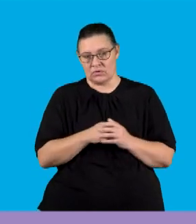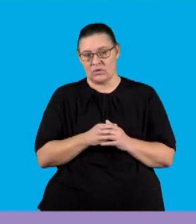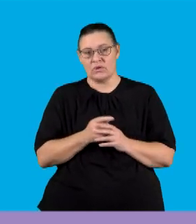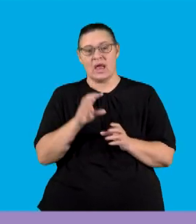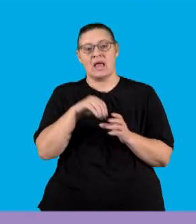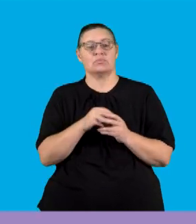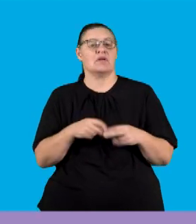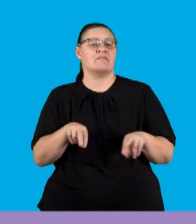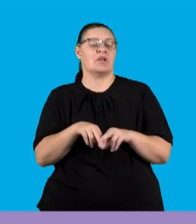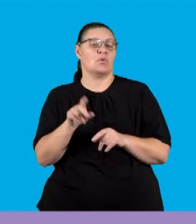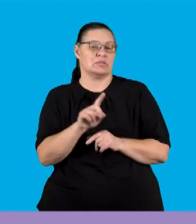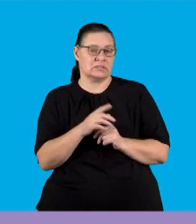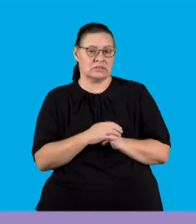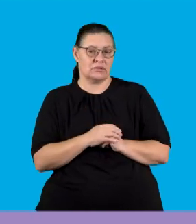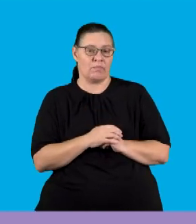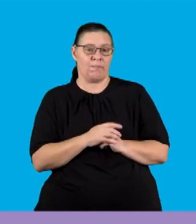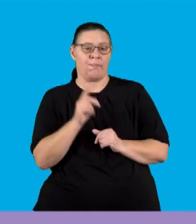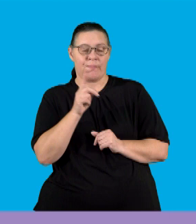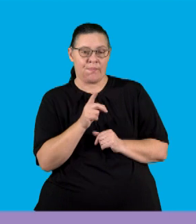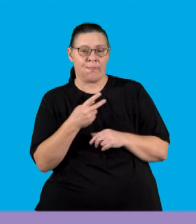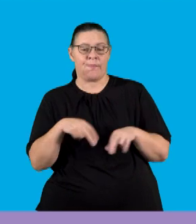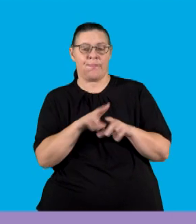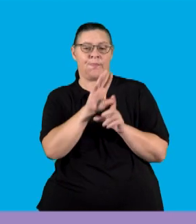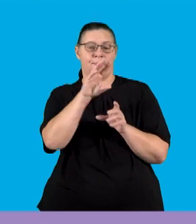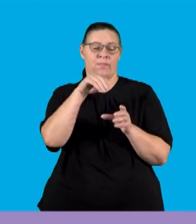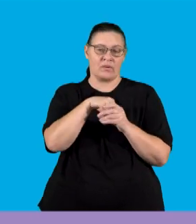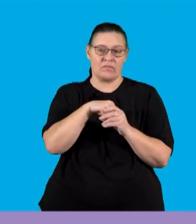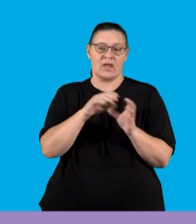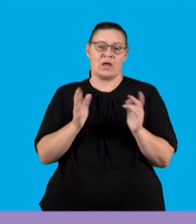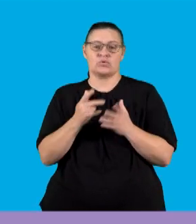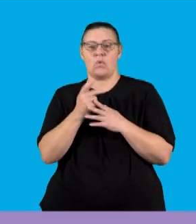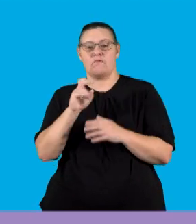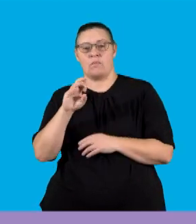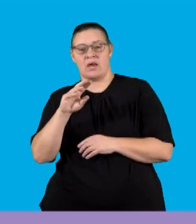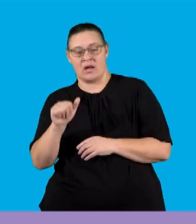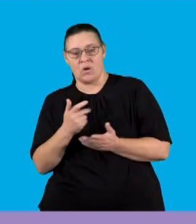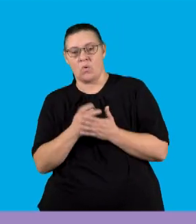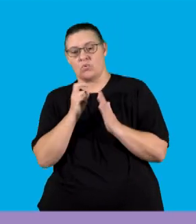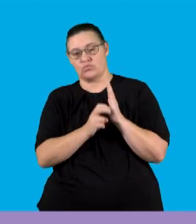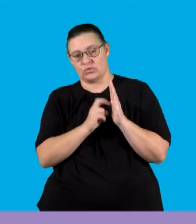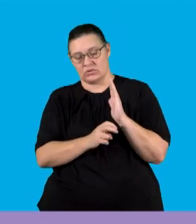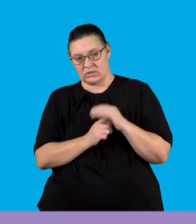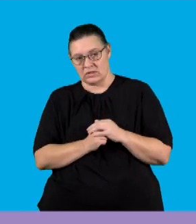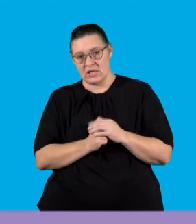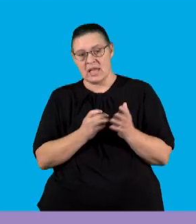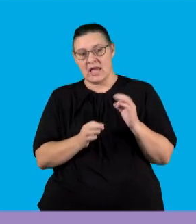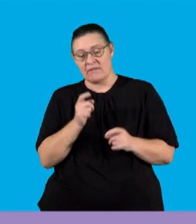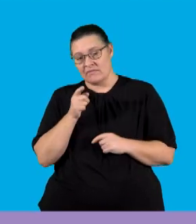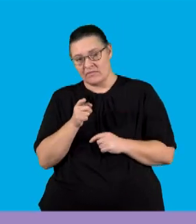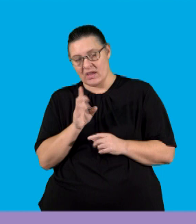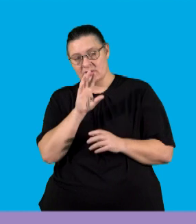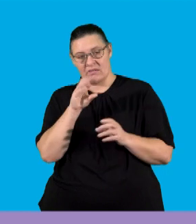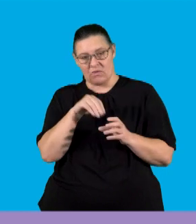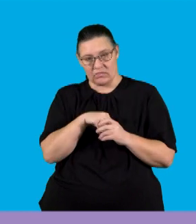what an input value is? It is the value that goes in to an equation or a formula or a rule. So if it's the one that